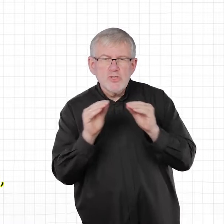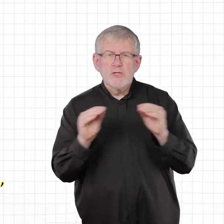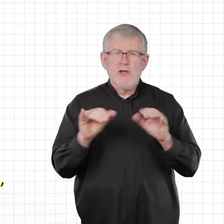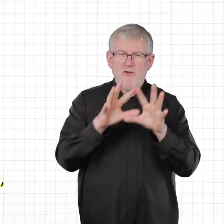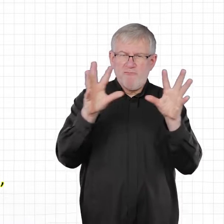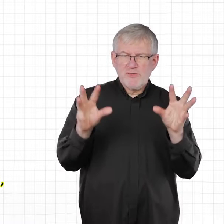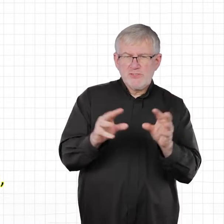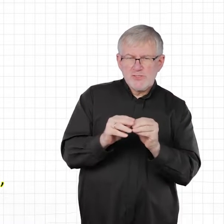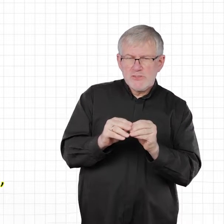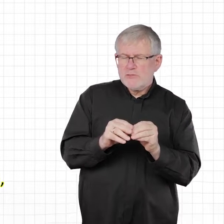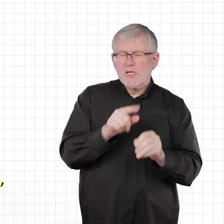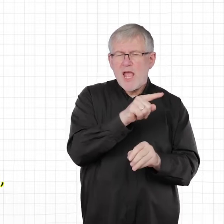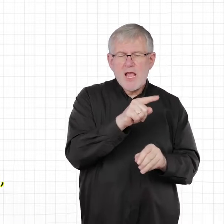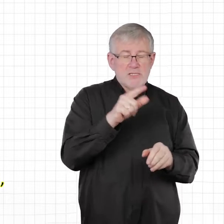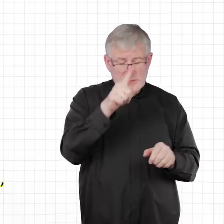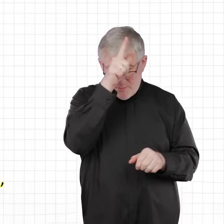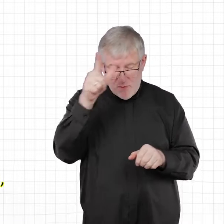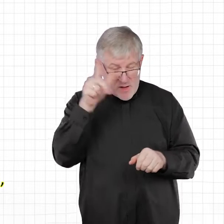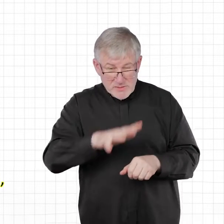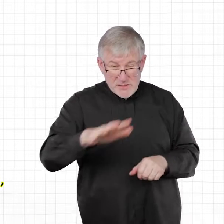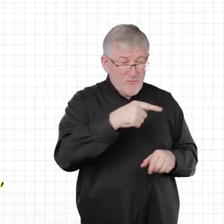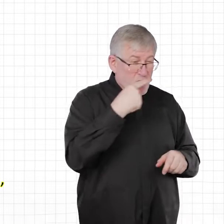city council, where they